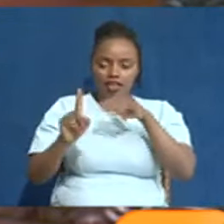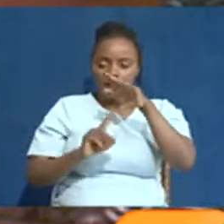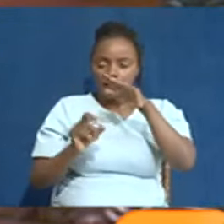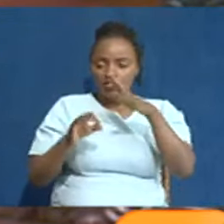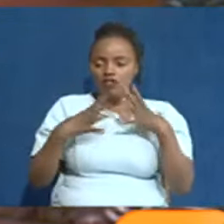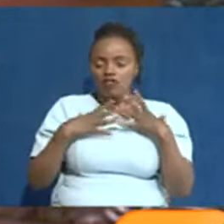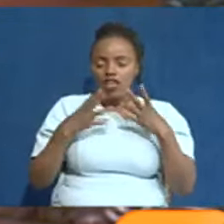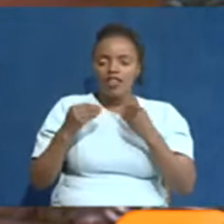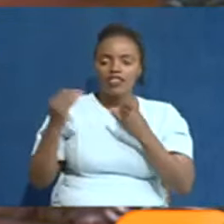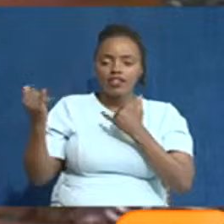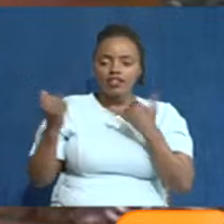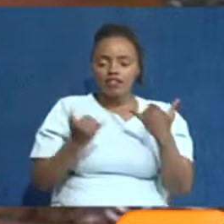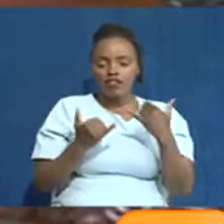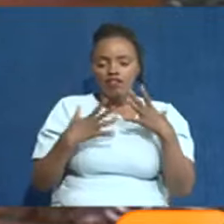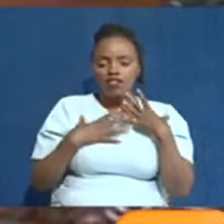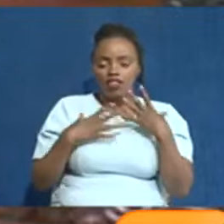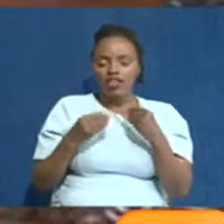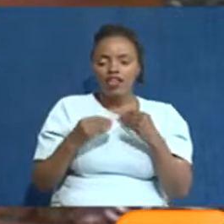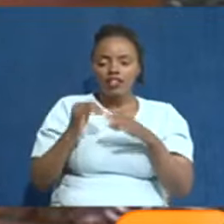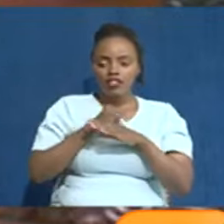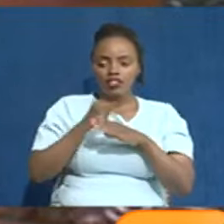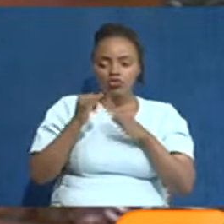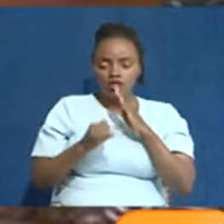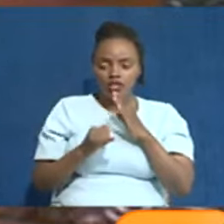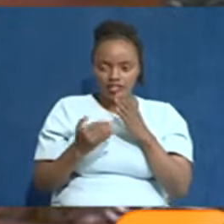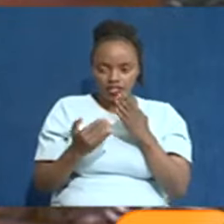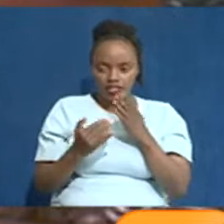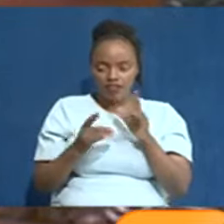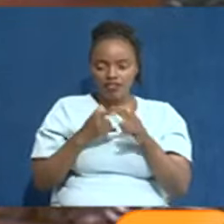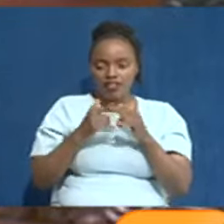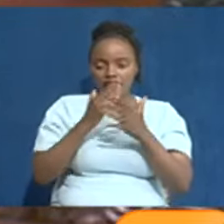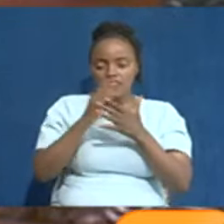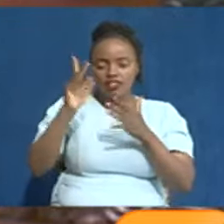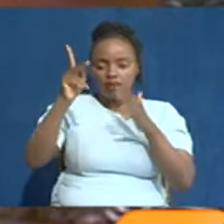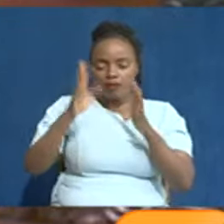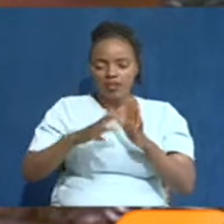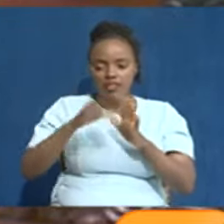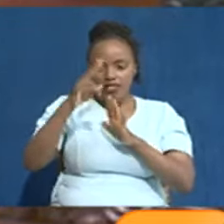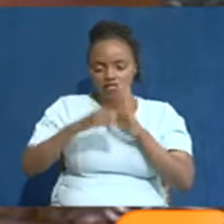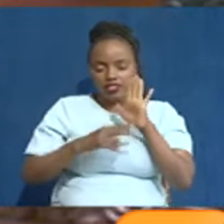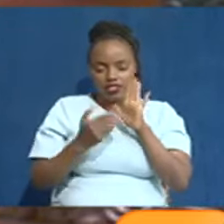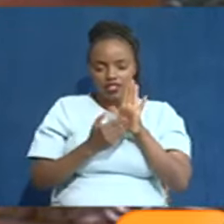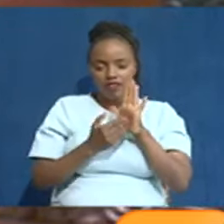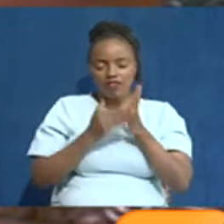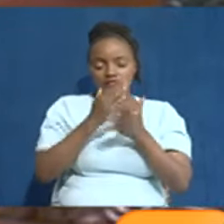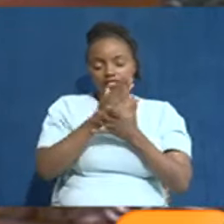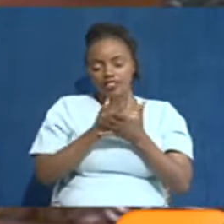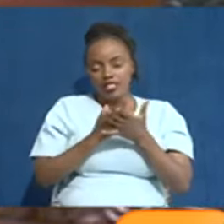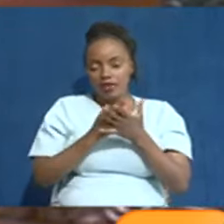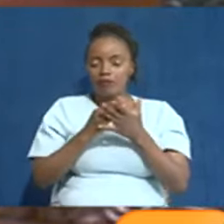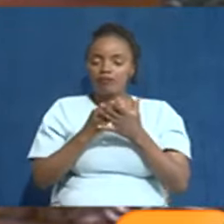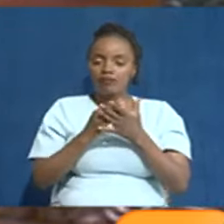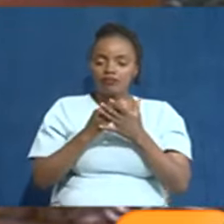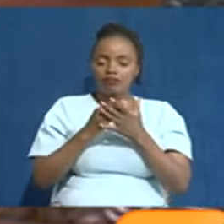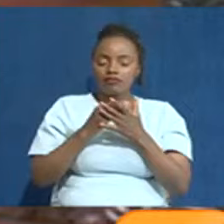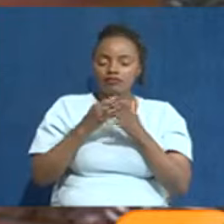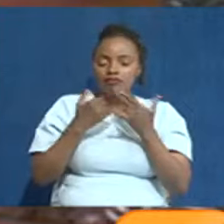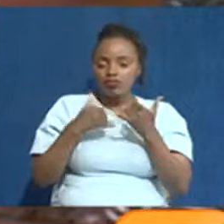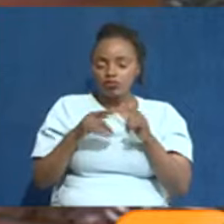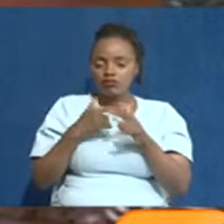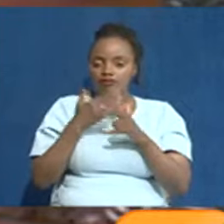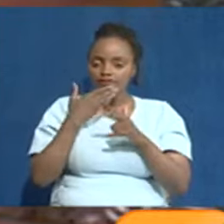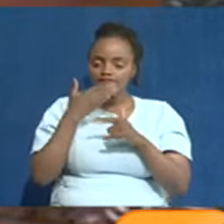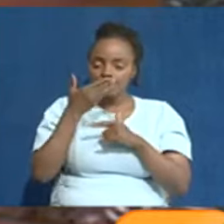Health introduced health insurance packages. Some Kenyans read, some didn't. Some shared